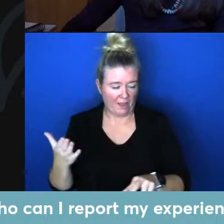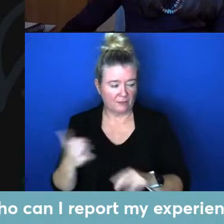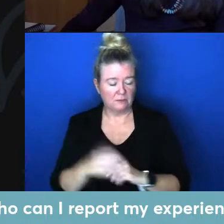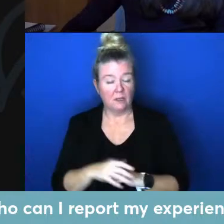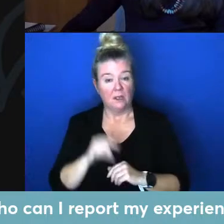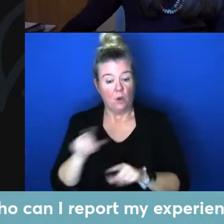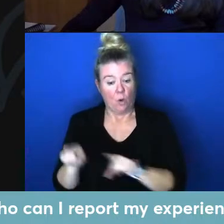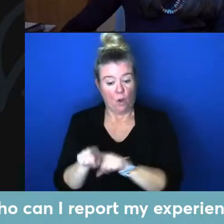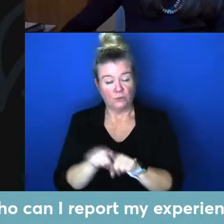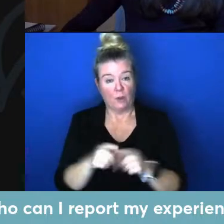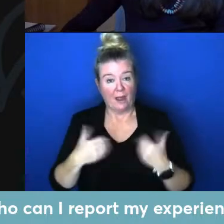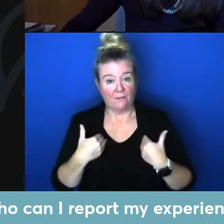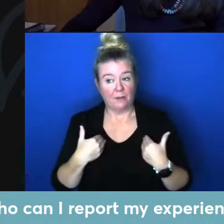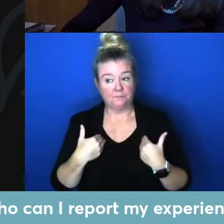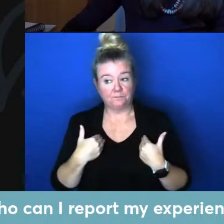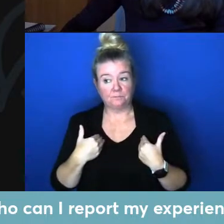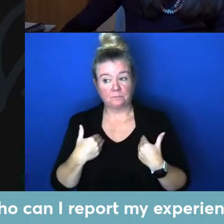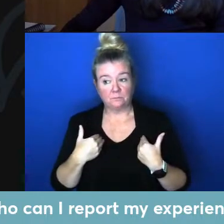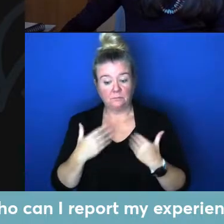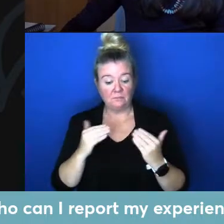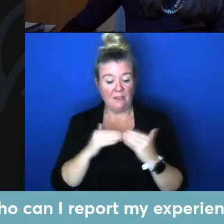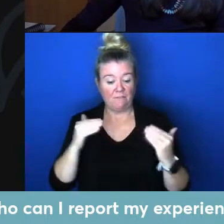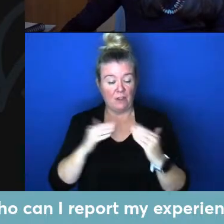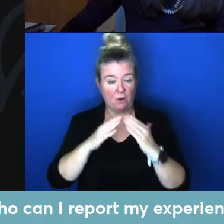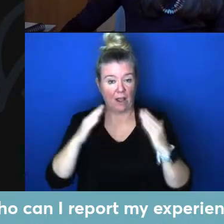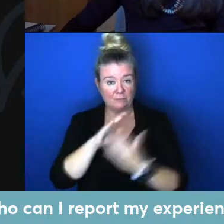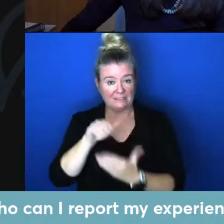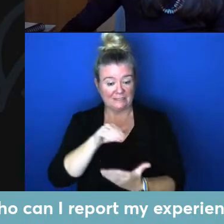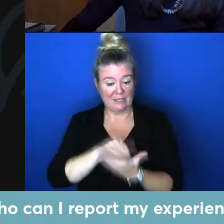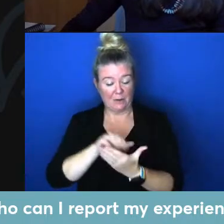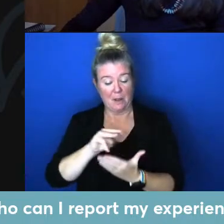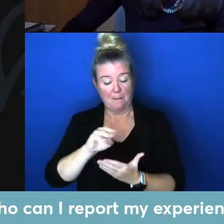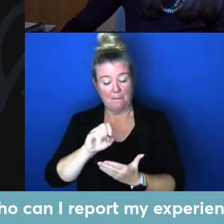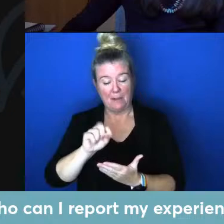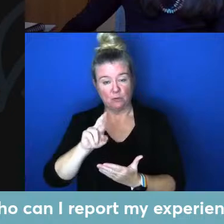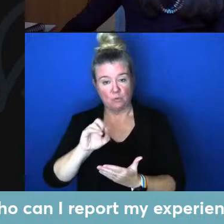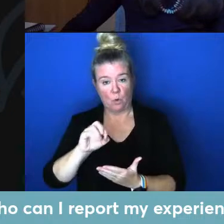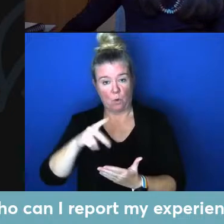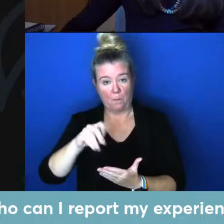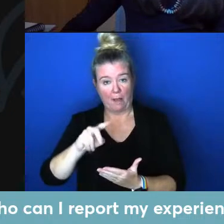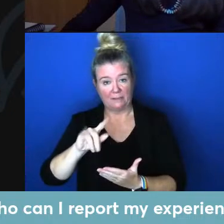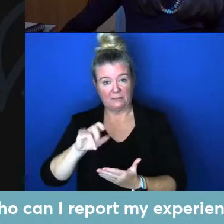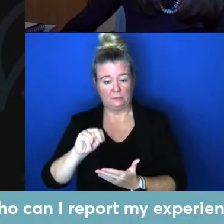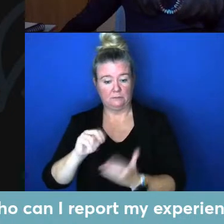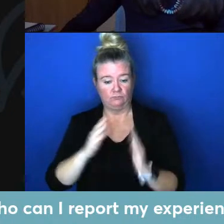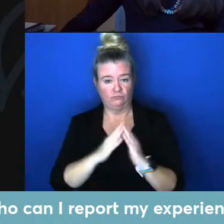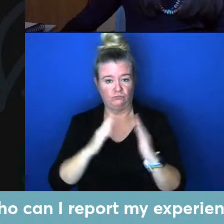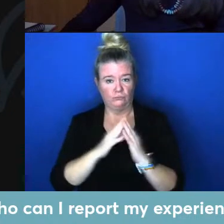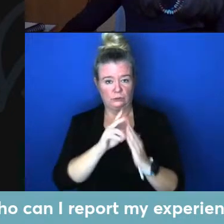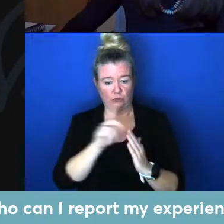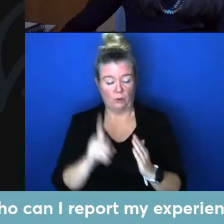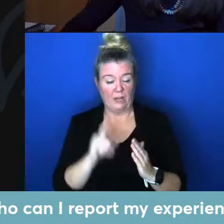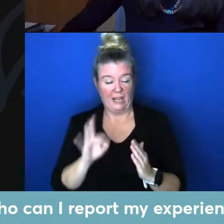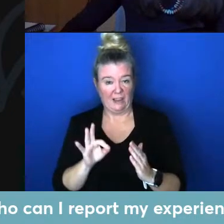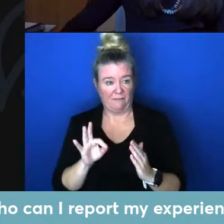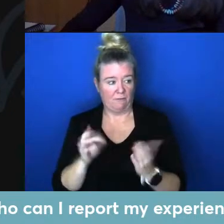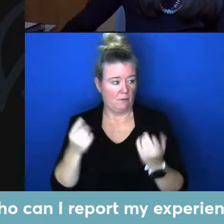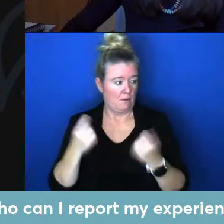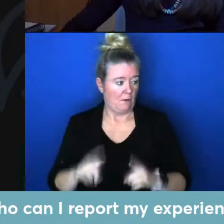We also have a Fair Housing Center, a metropolitan Detroit. So if there were instances of